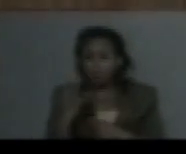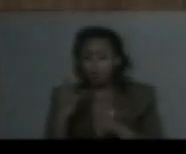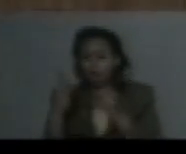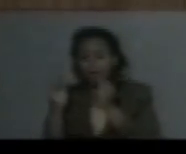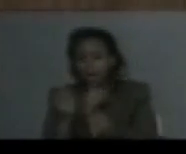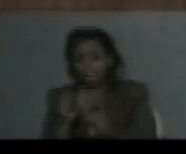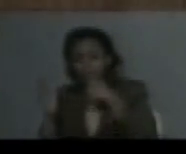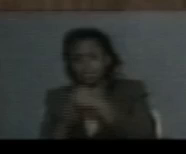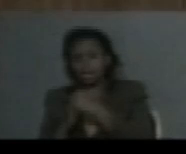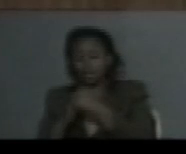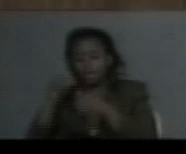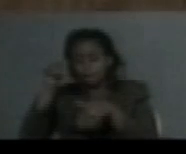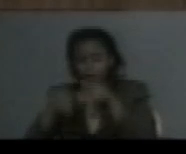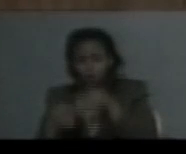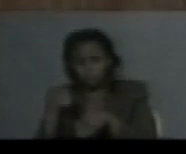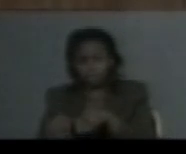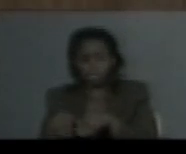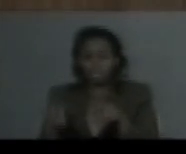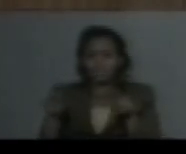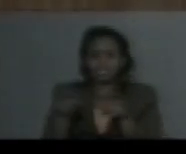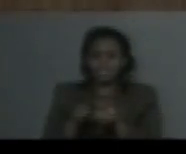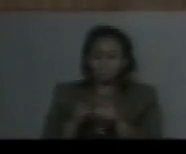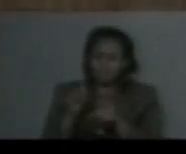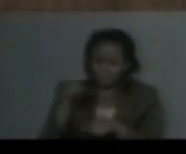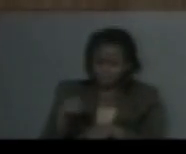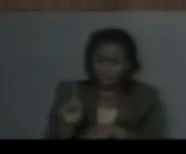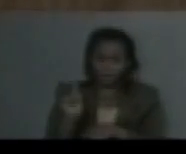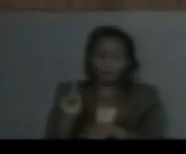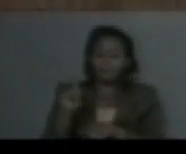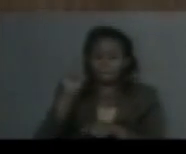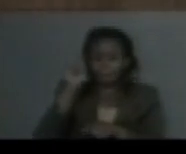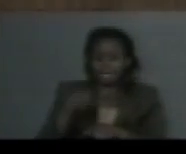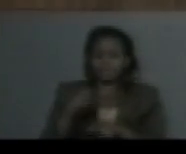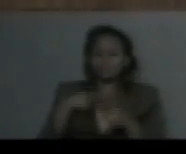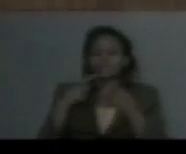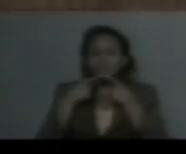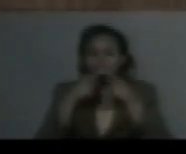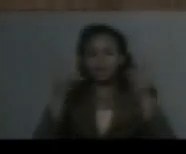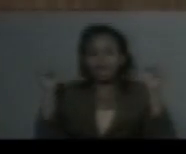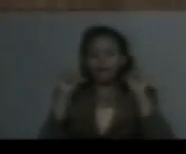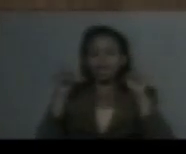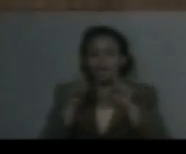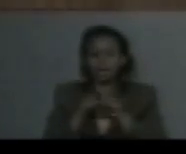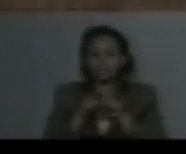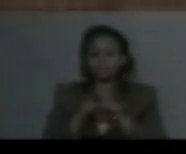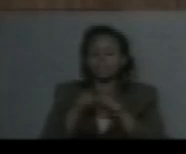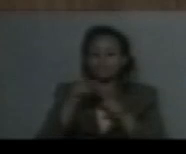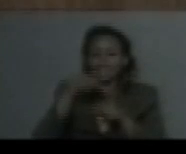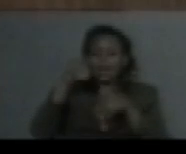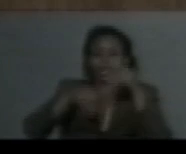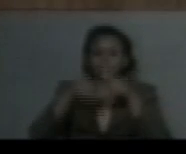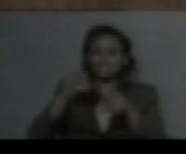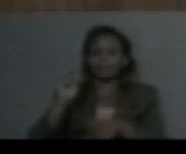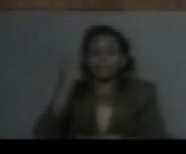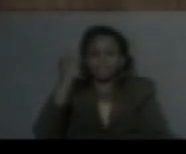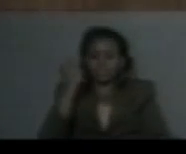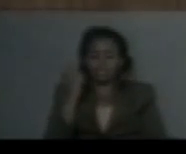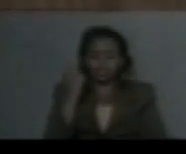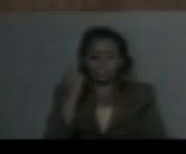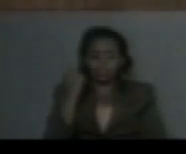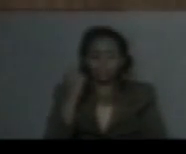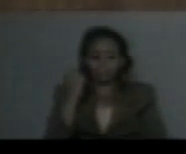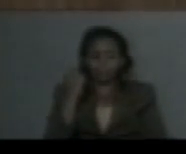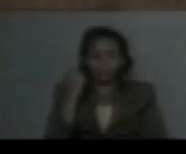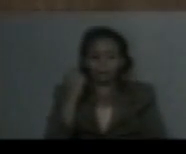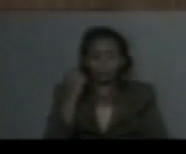8,419 votes, and accordingly was entitled to be declared elected as the president. So, my Lord, what we